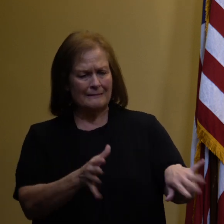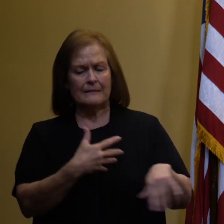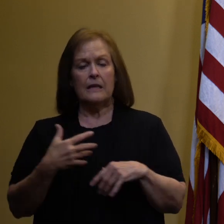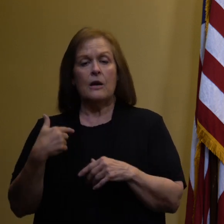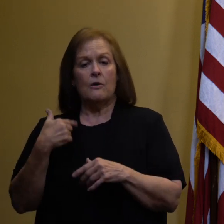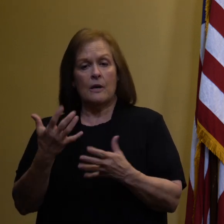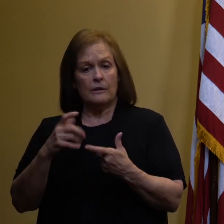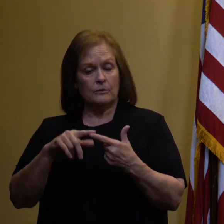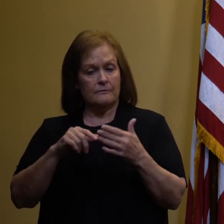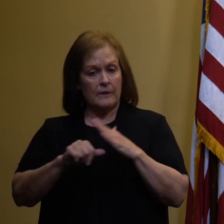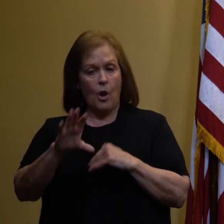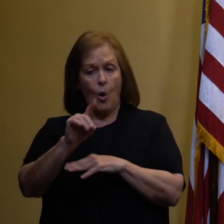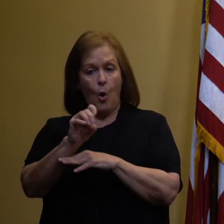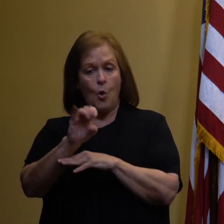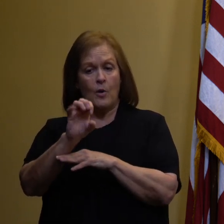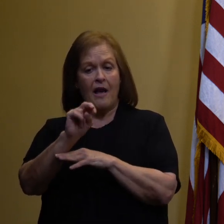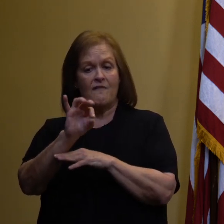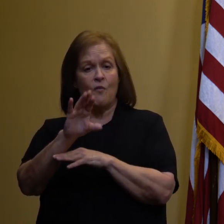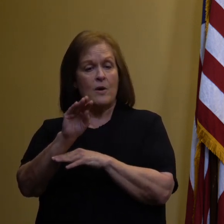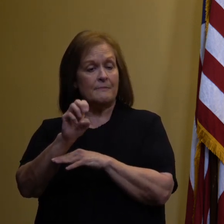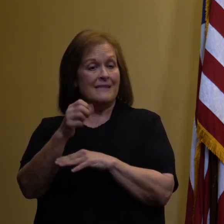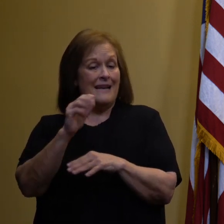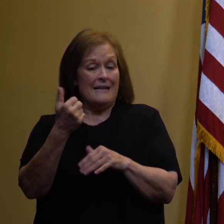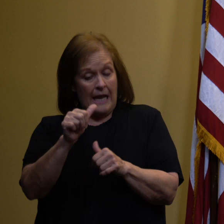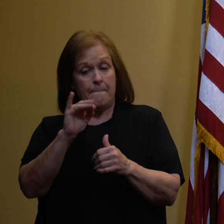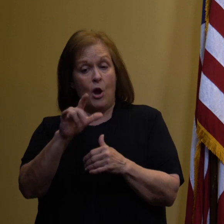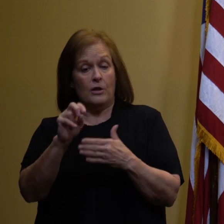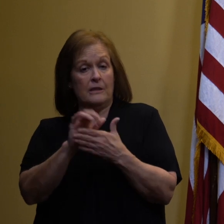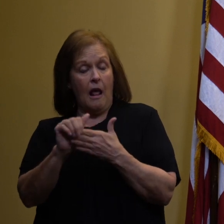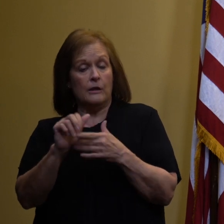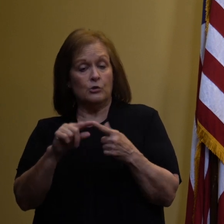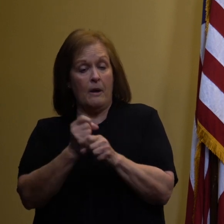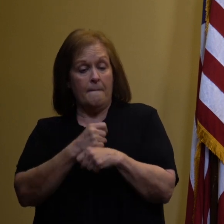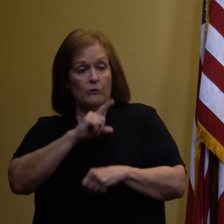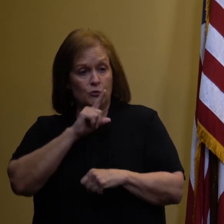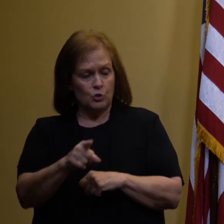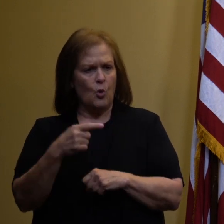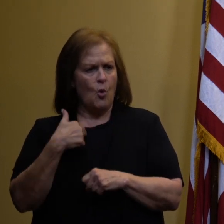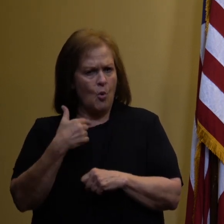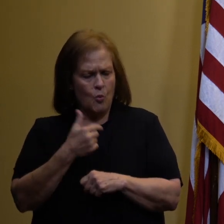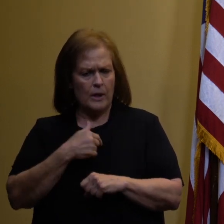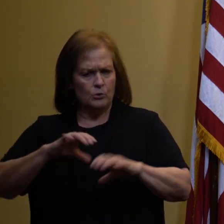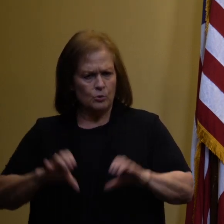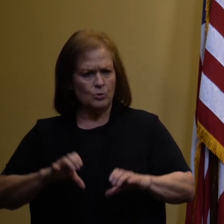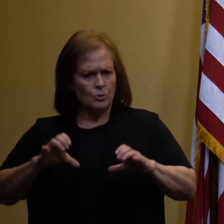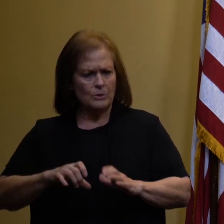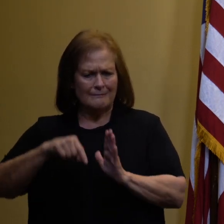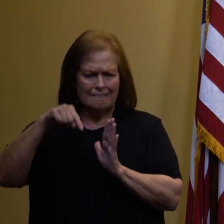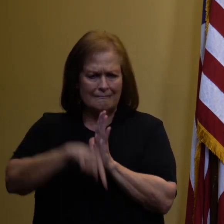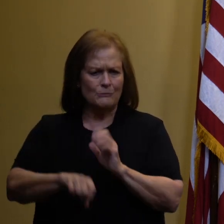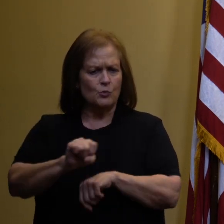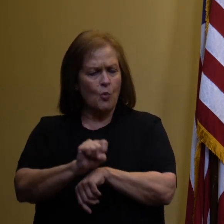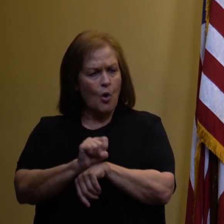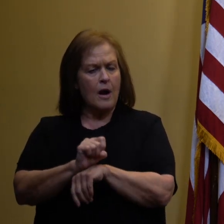resources towards code enforcement, $10 million to make sure that we go the extra mile and go deeper